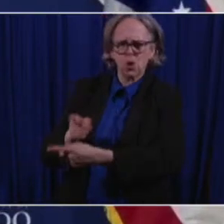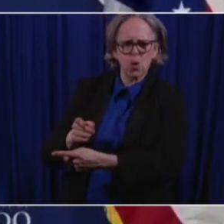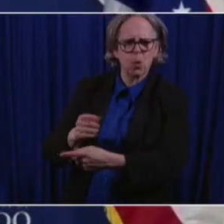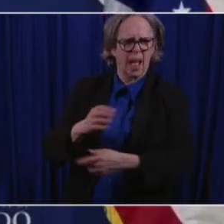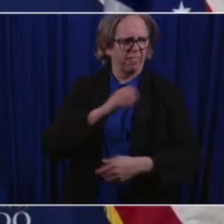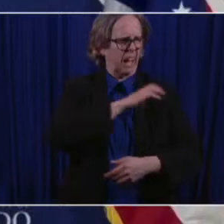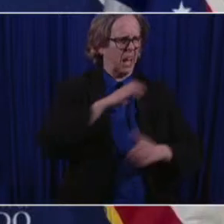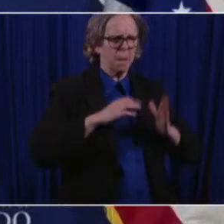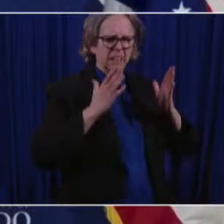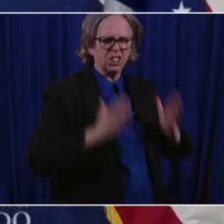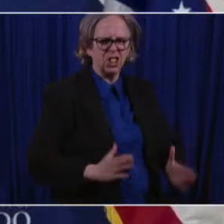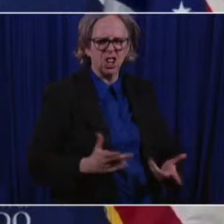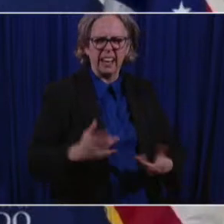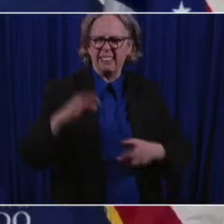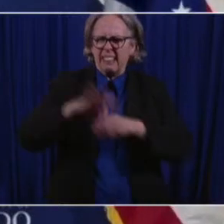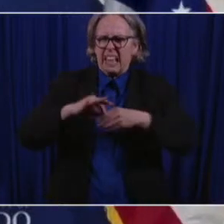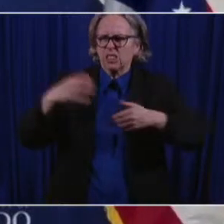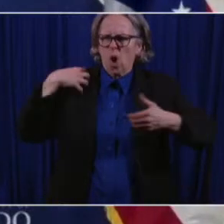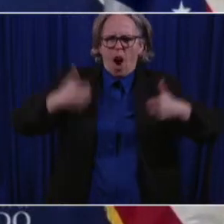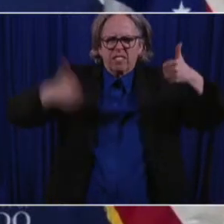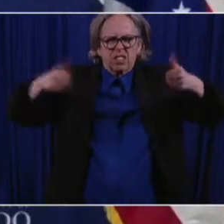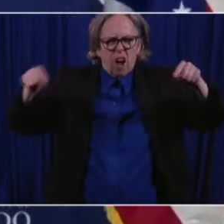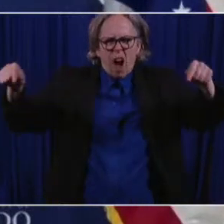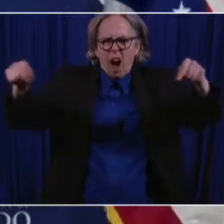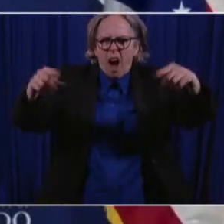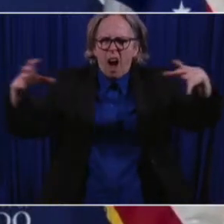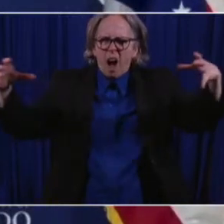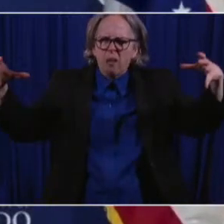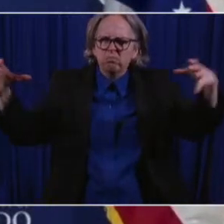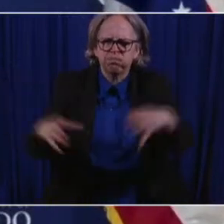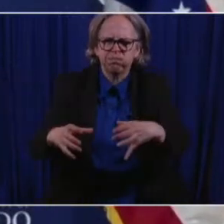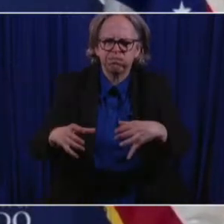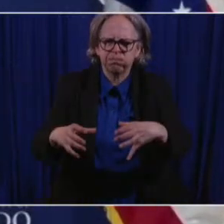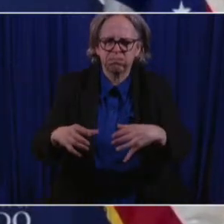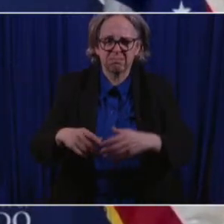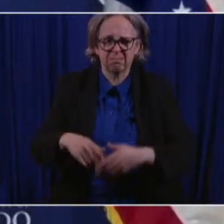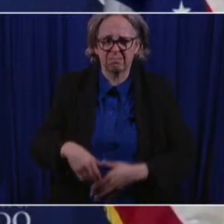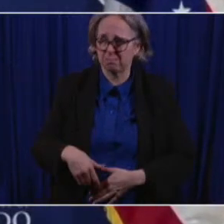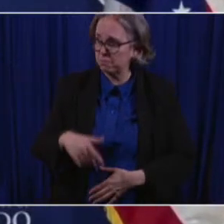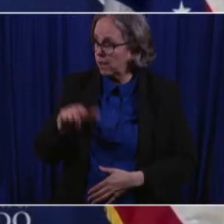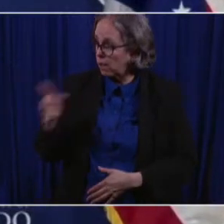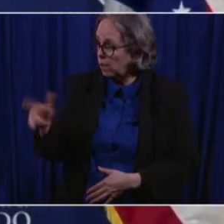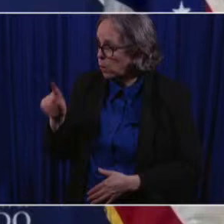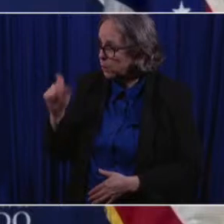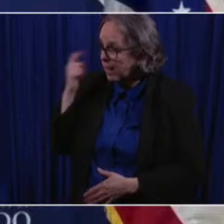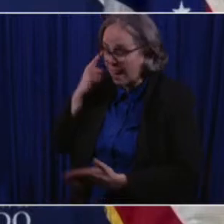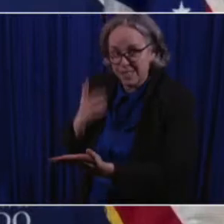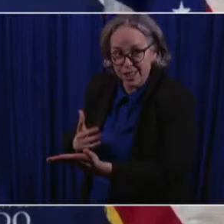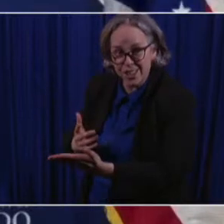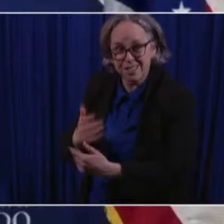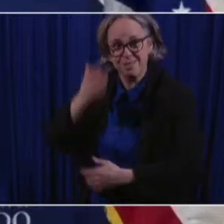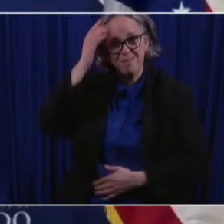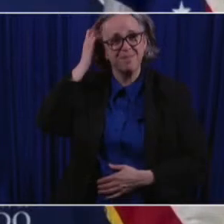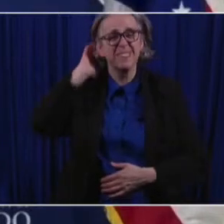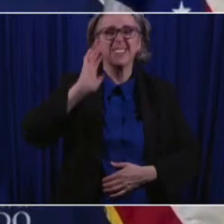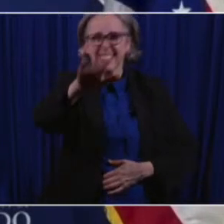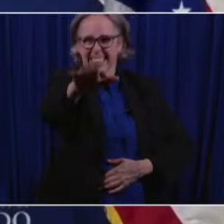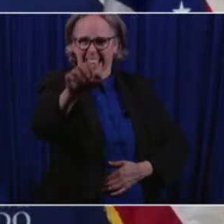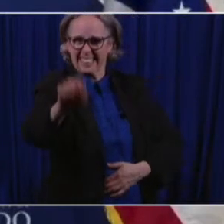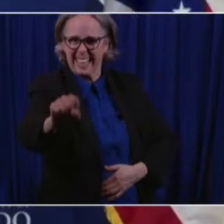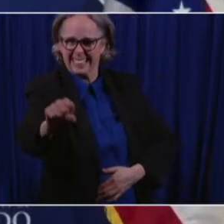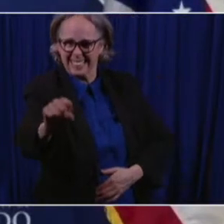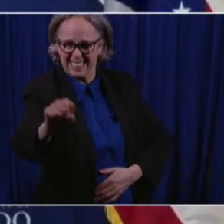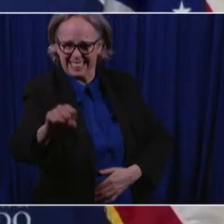everybody really making a difference. Lieutenant Governor. Yeah, one suggestion that we work with all employers on who may